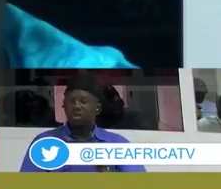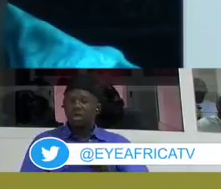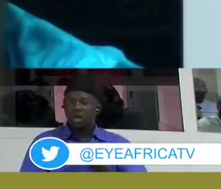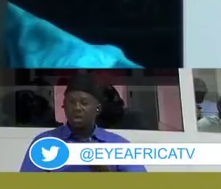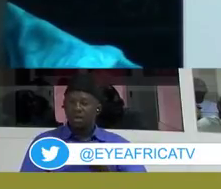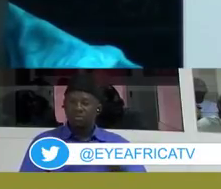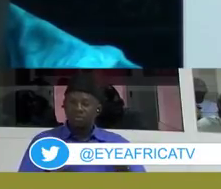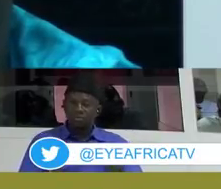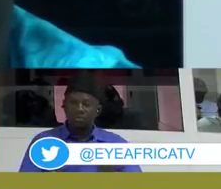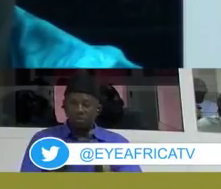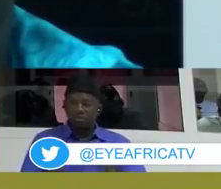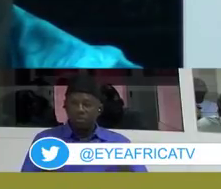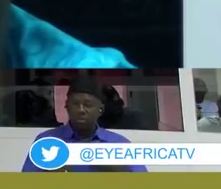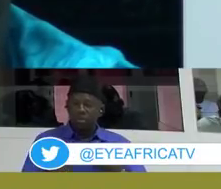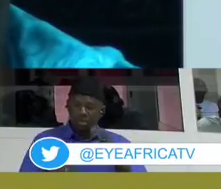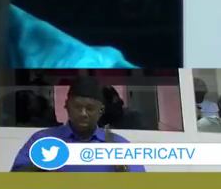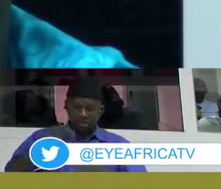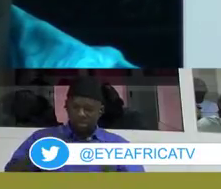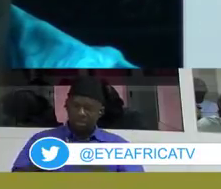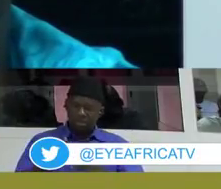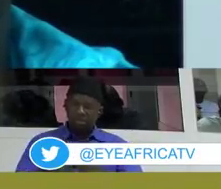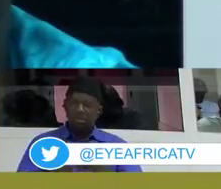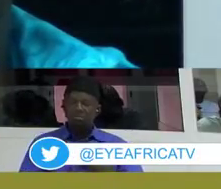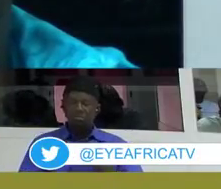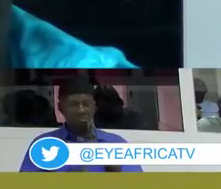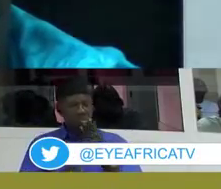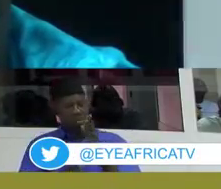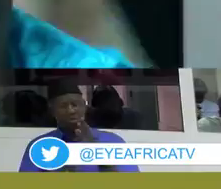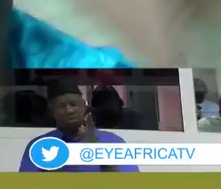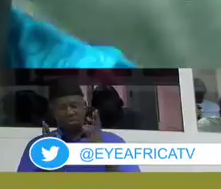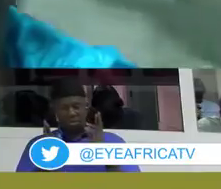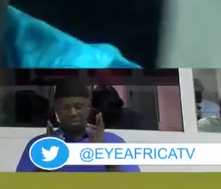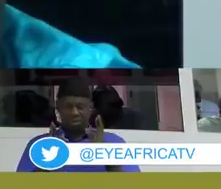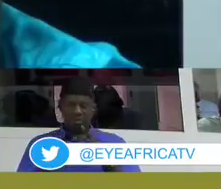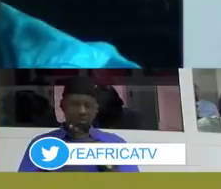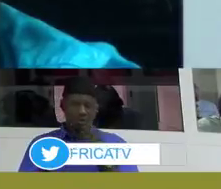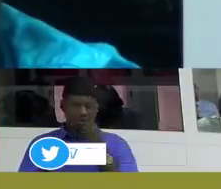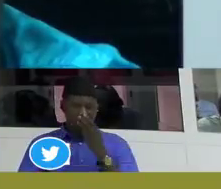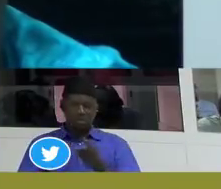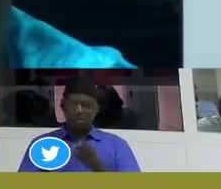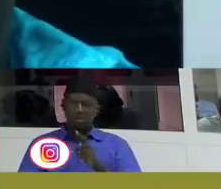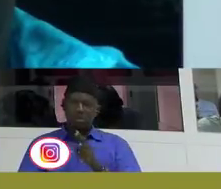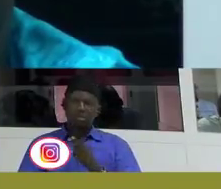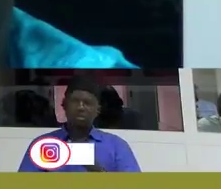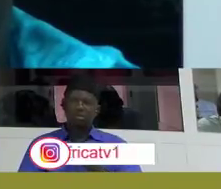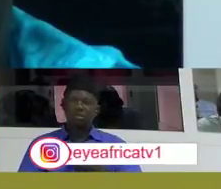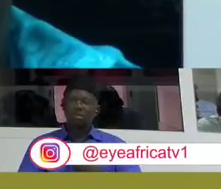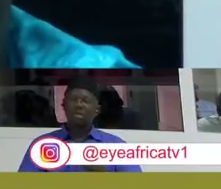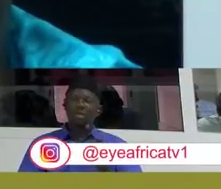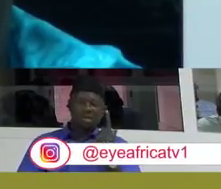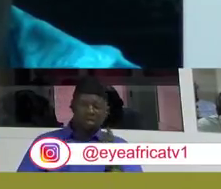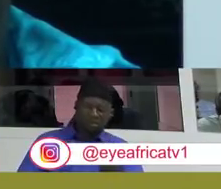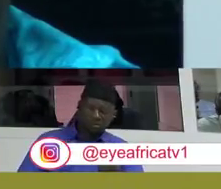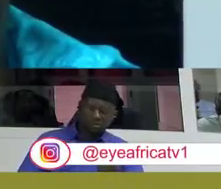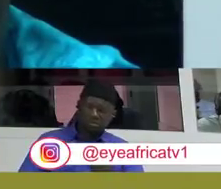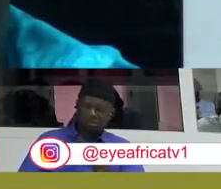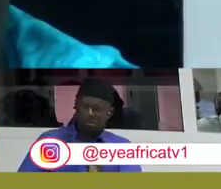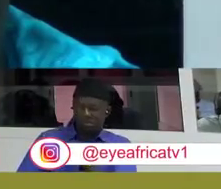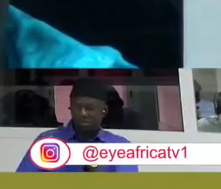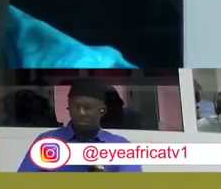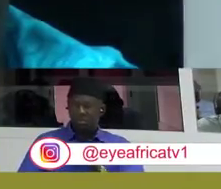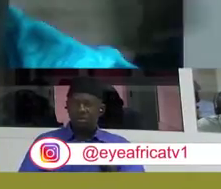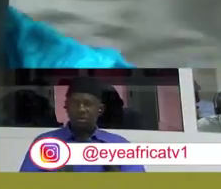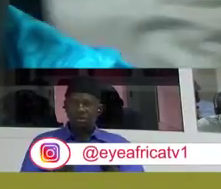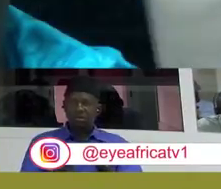perhaps you can say that like should be treated with like, the same with